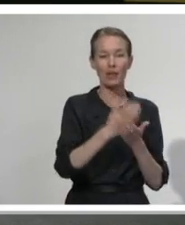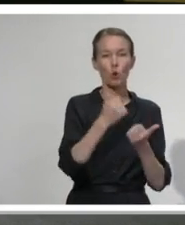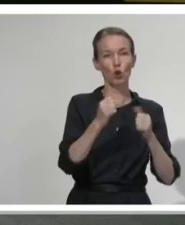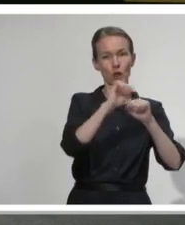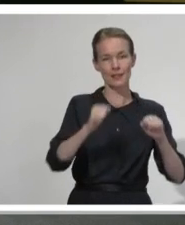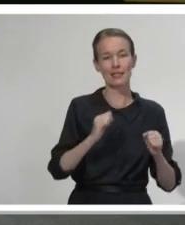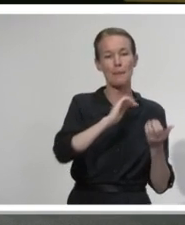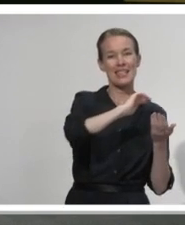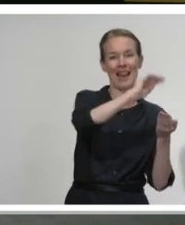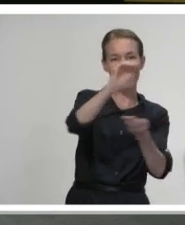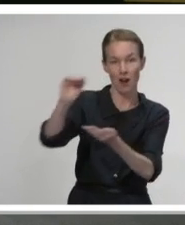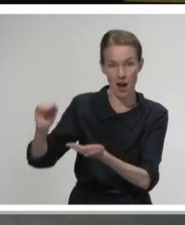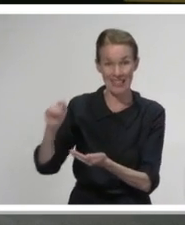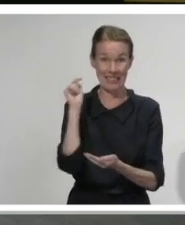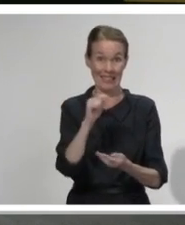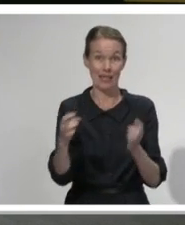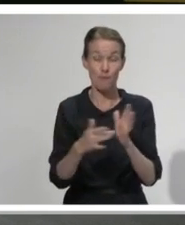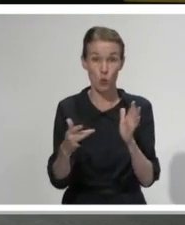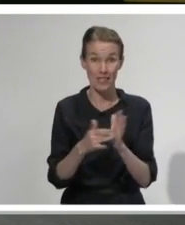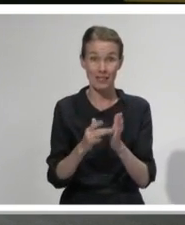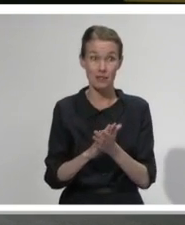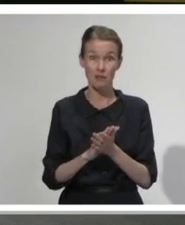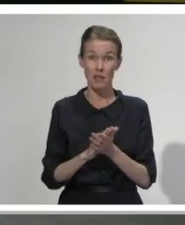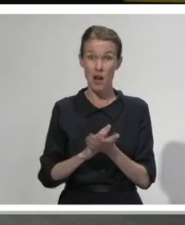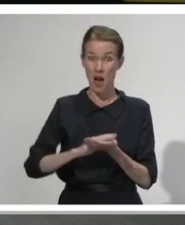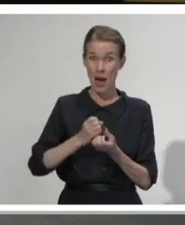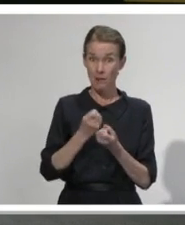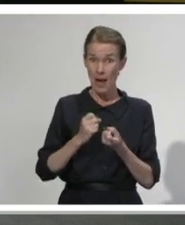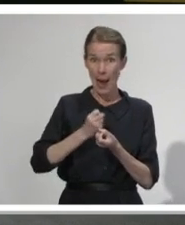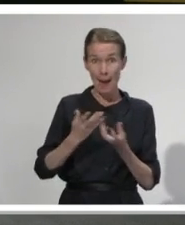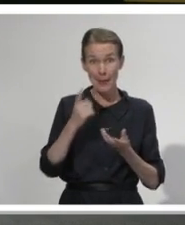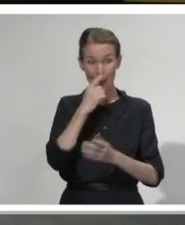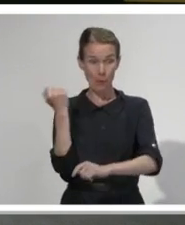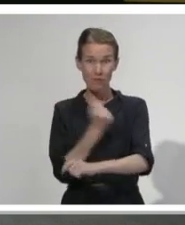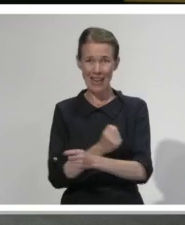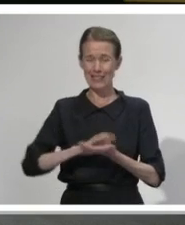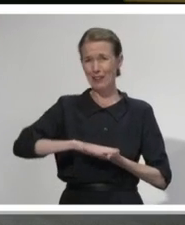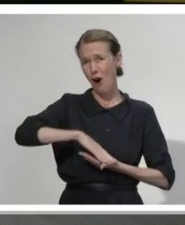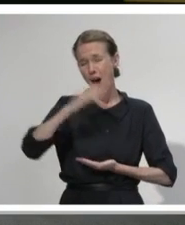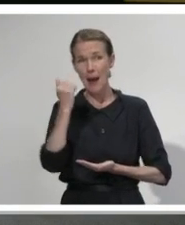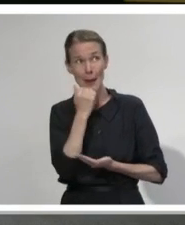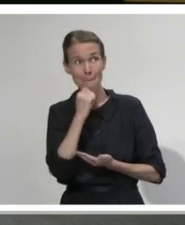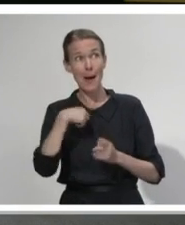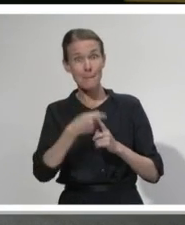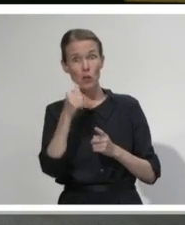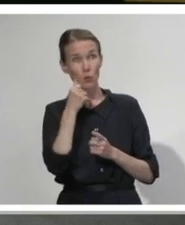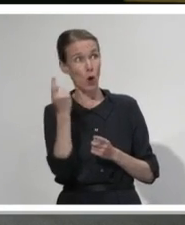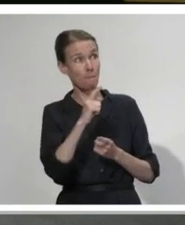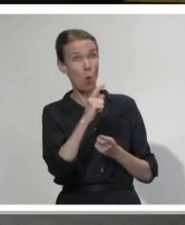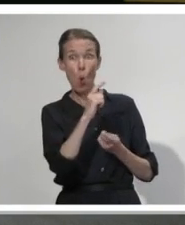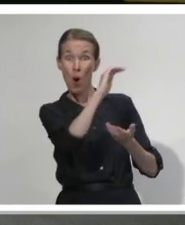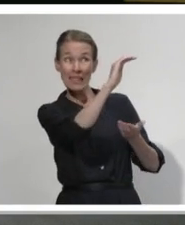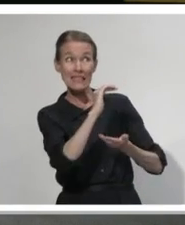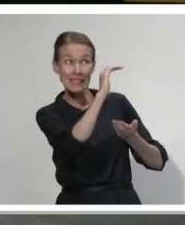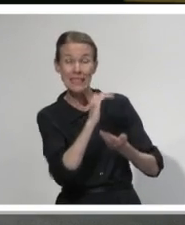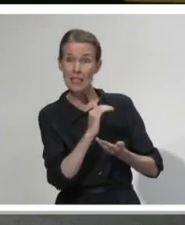well, but I actually think with that level of vaccination and a commitment that more is coming, we are continuing the kind of